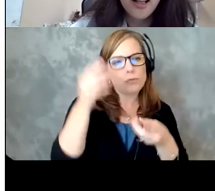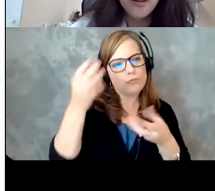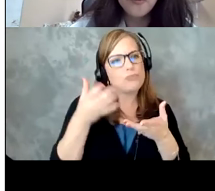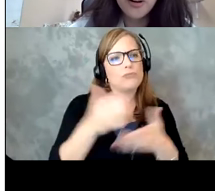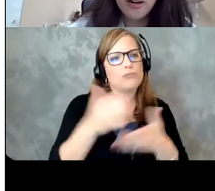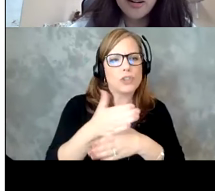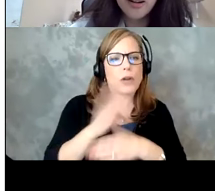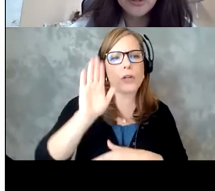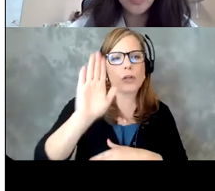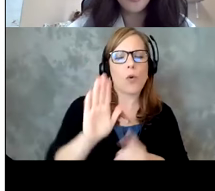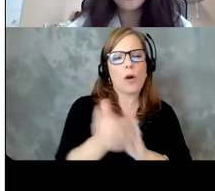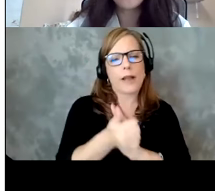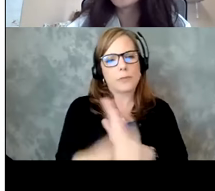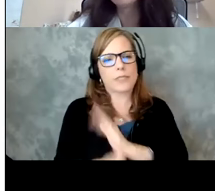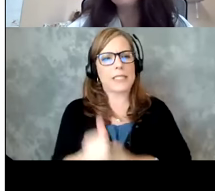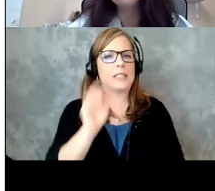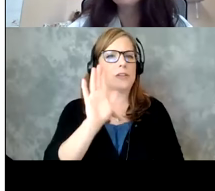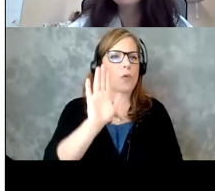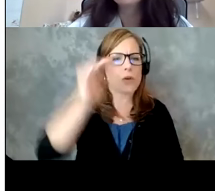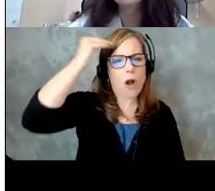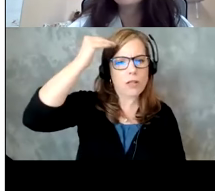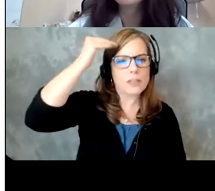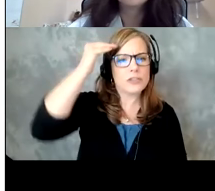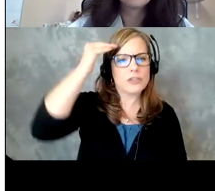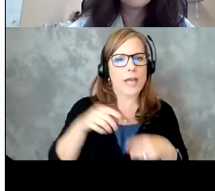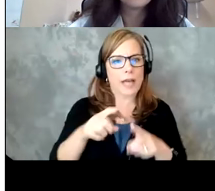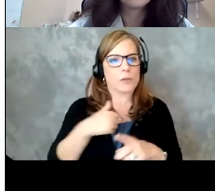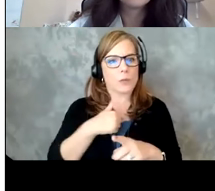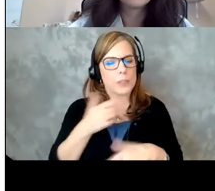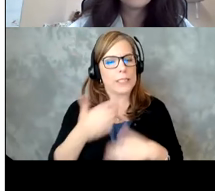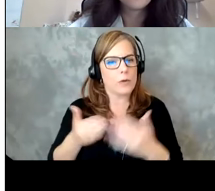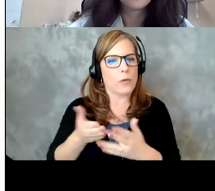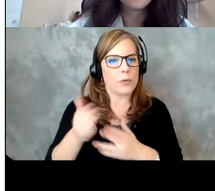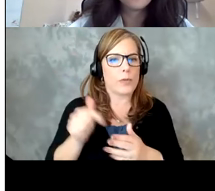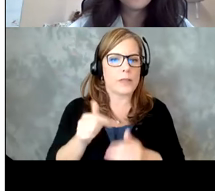policy for our elderly population.